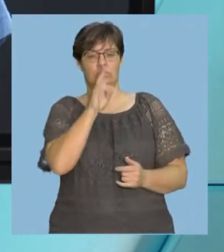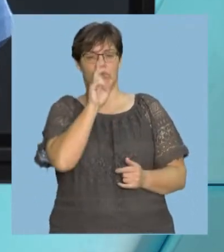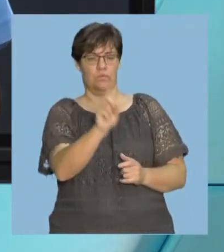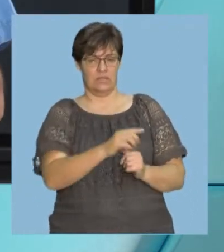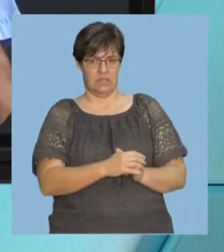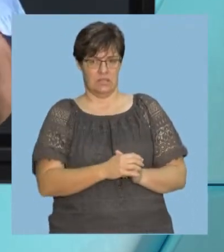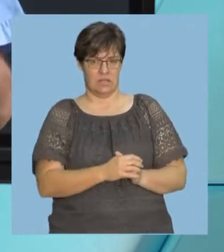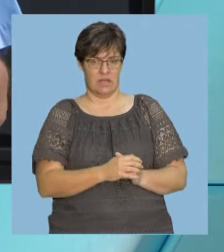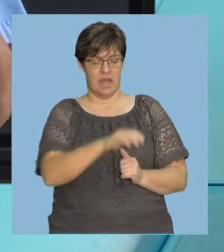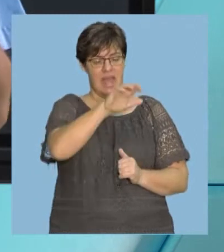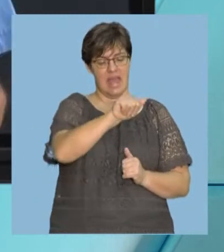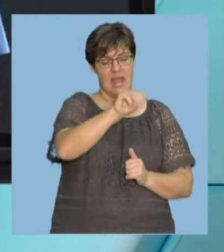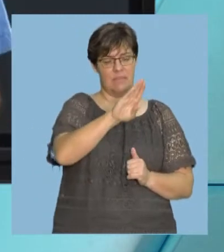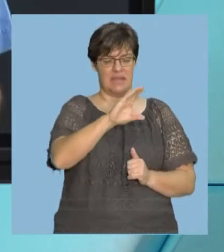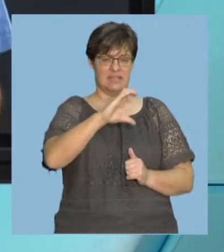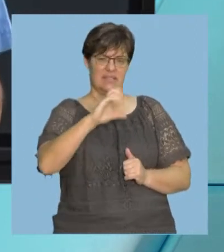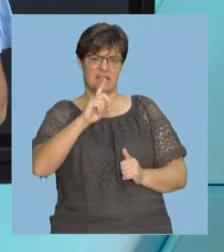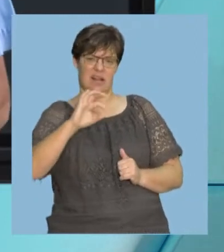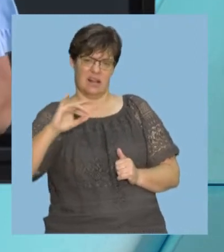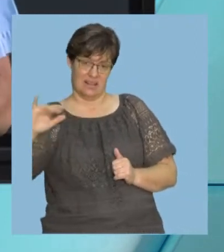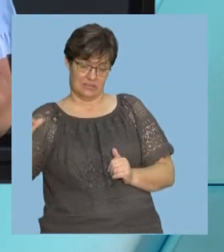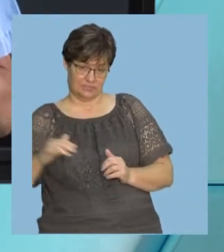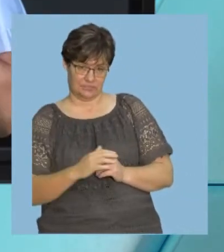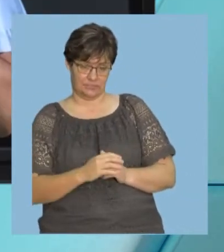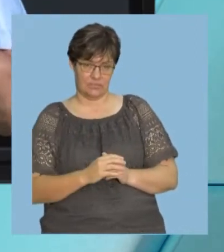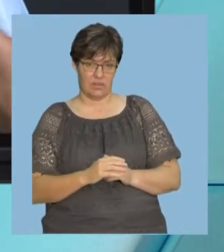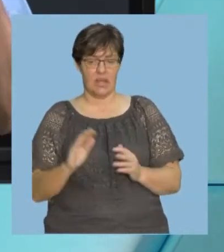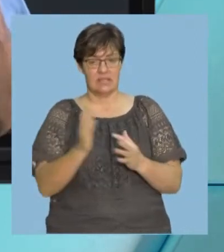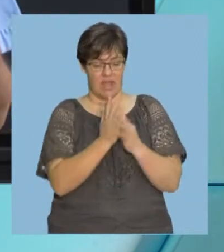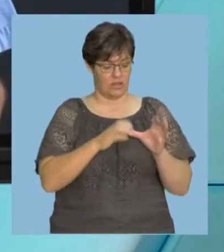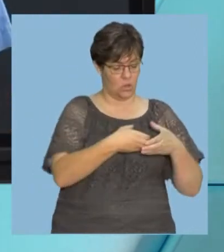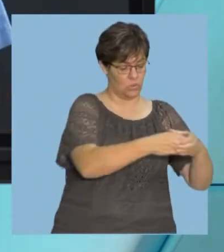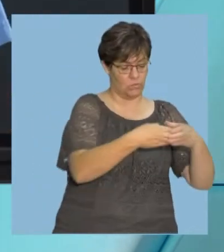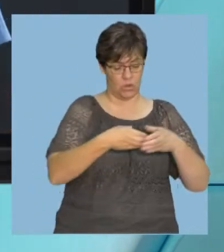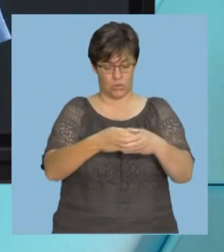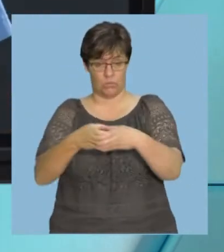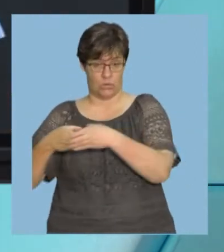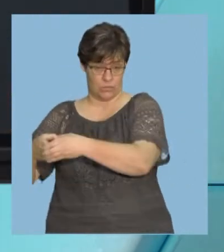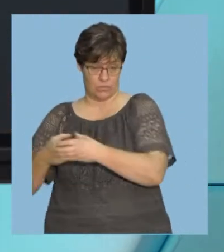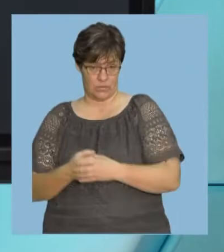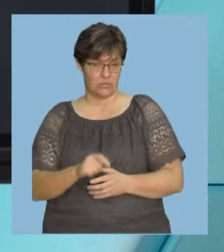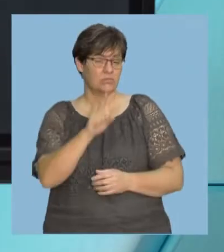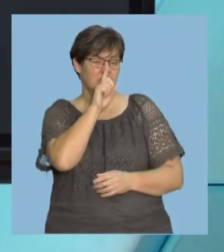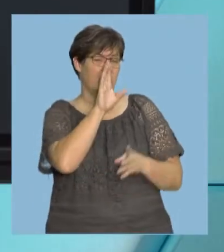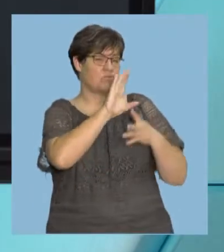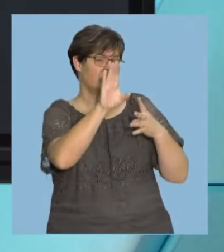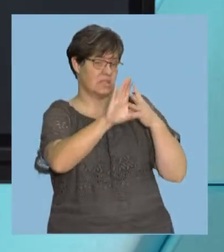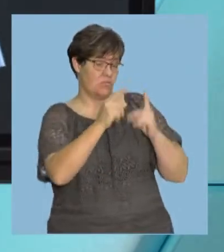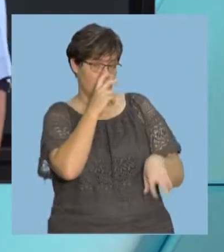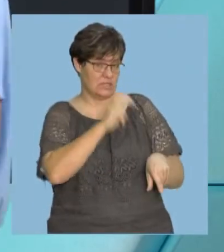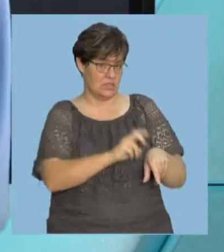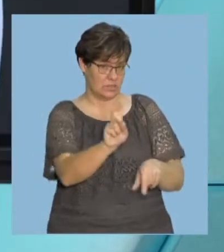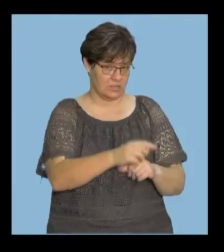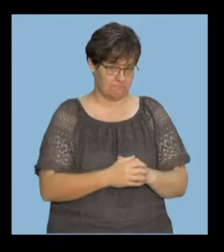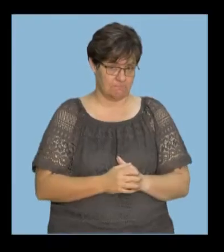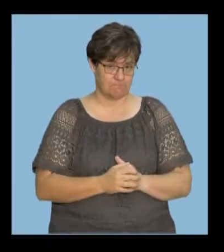to look at the letters of the alphabet. And we're going to divide them into different groups. Let's have a look at the criteria we're going